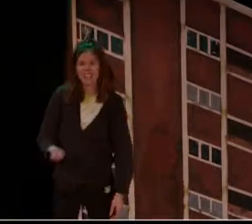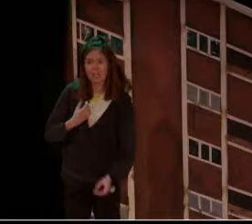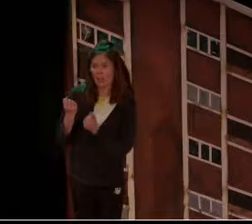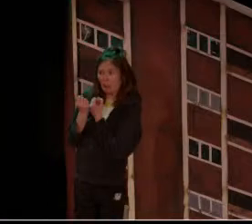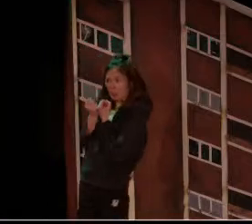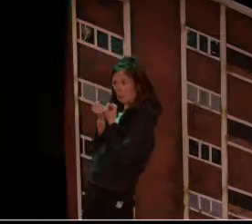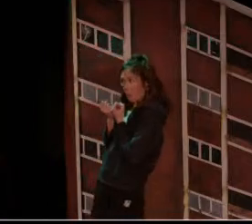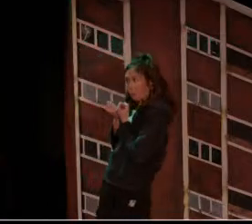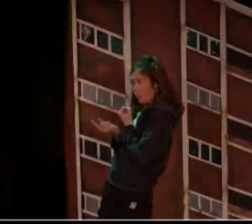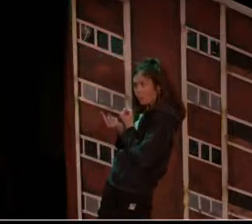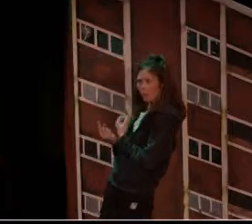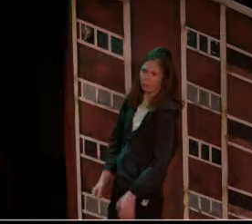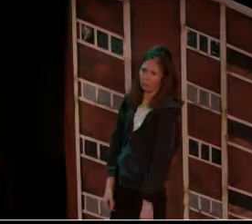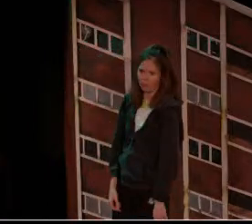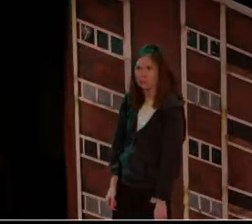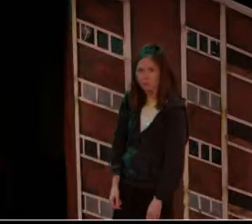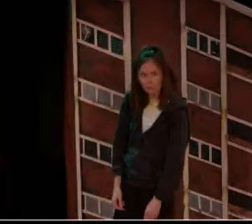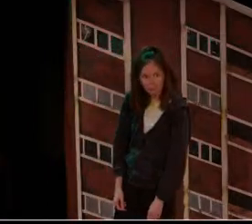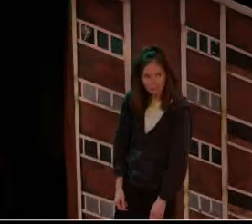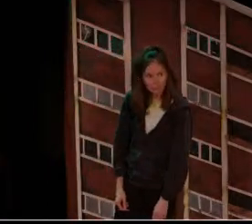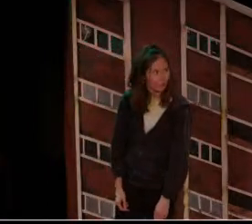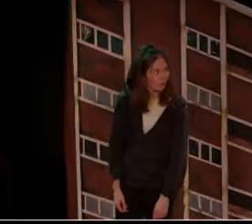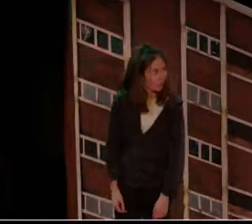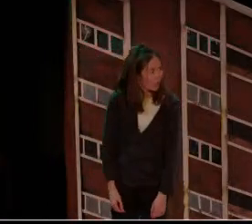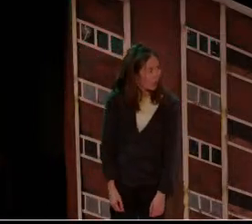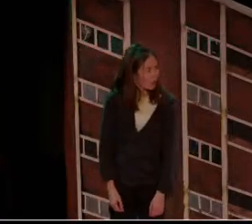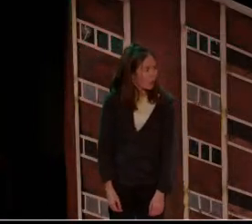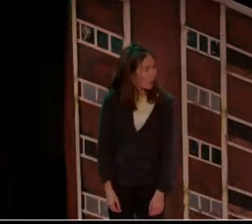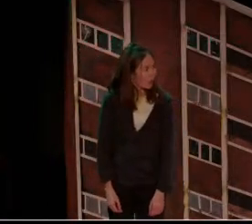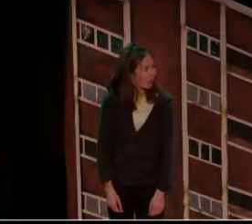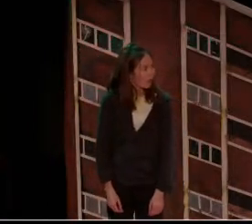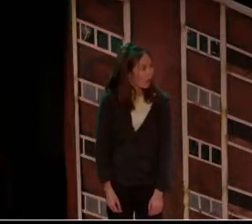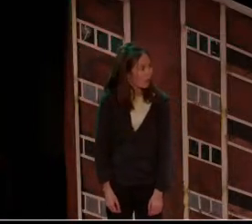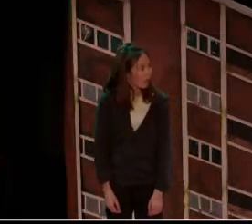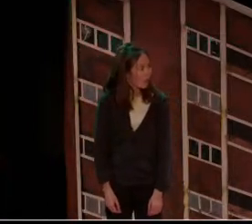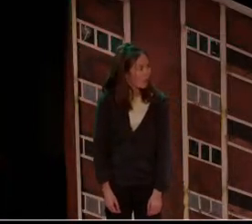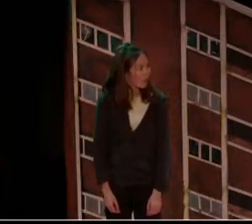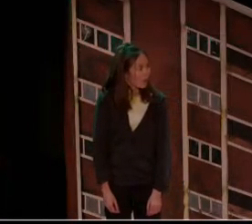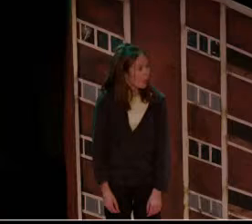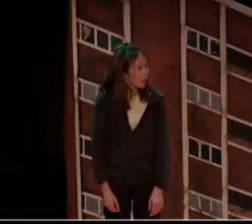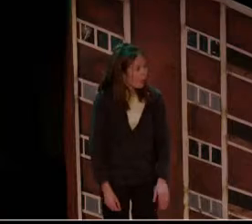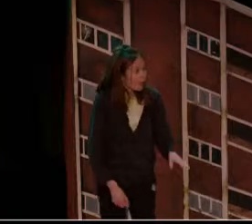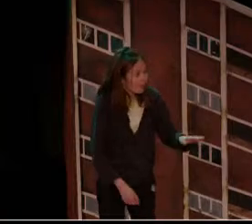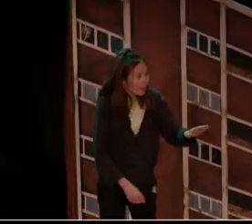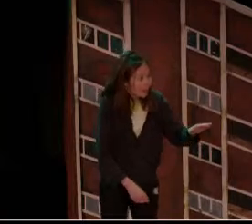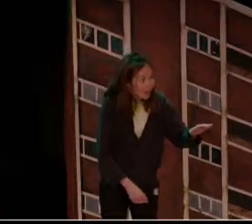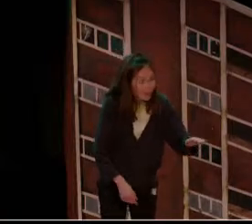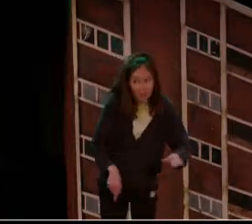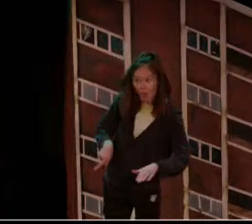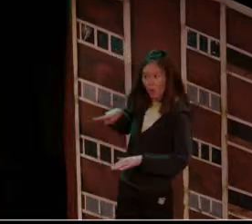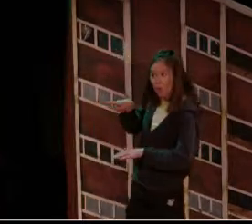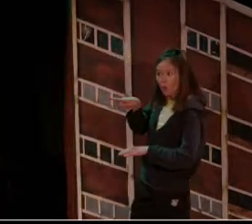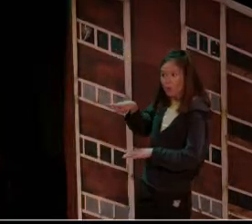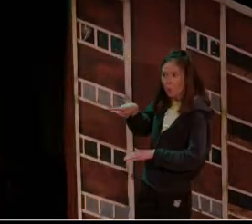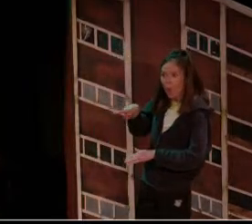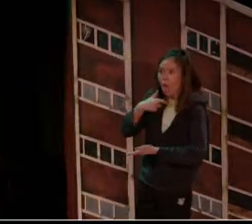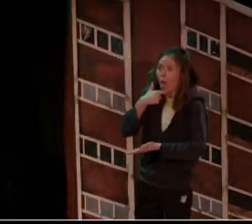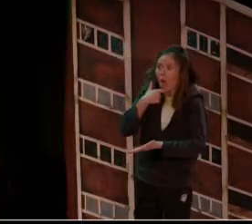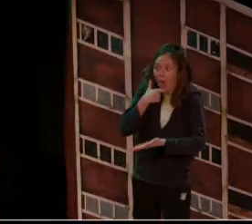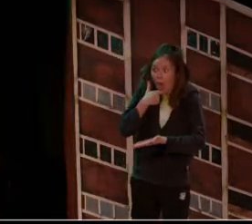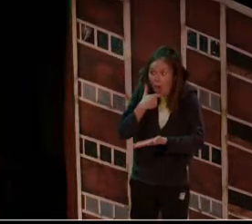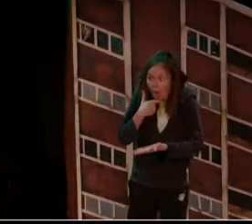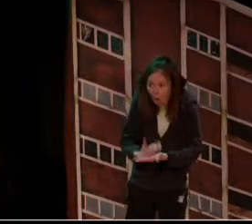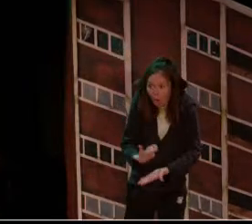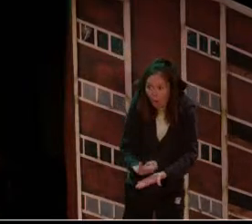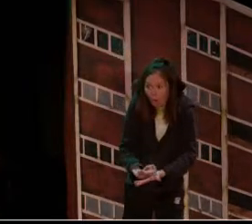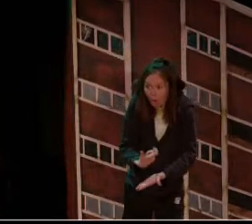right there. Well, you want to see a sight that will drop jaws long after